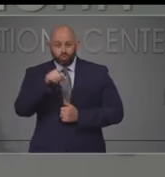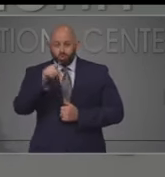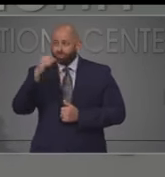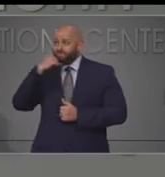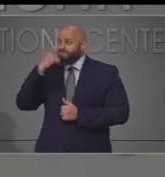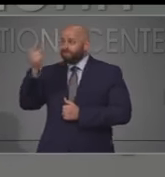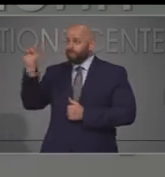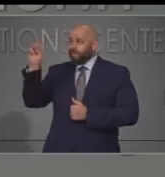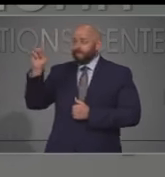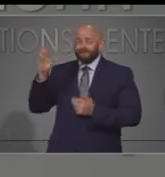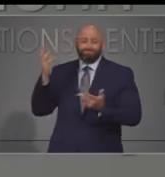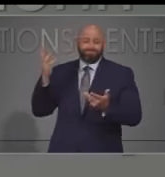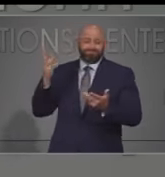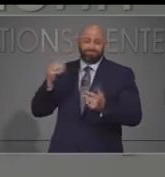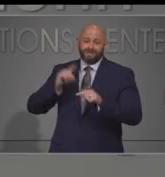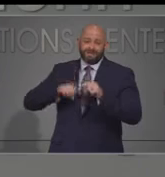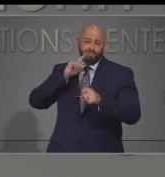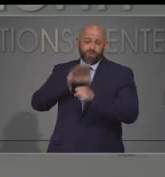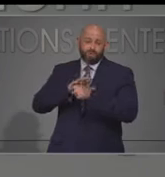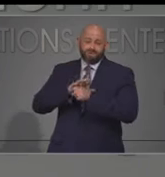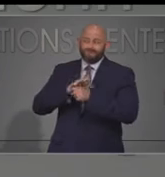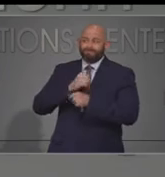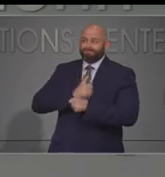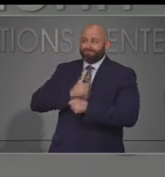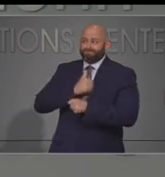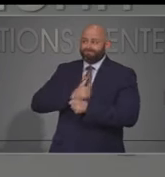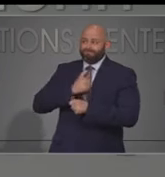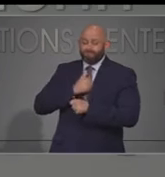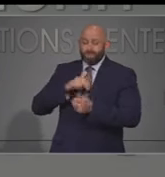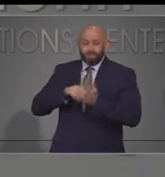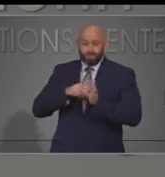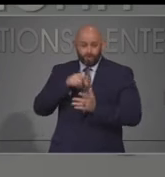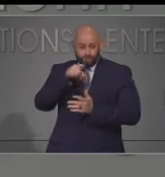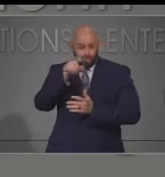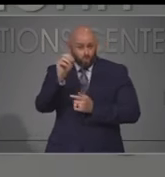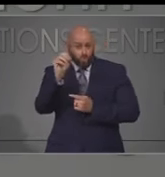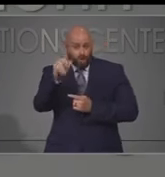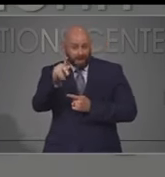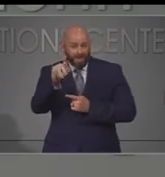okay with the president and the RNC taking the convention to somewhere that will?